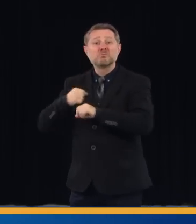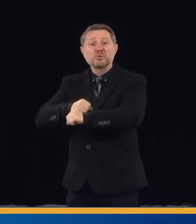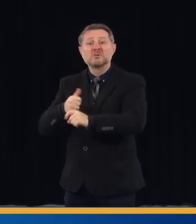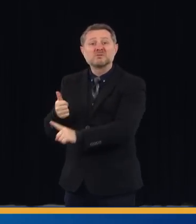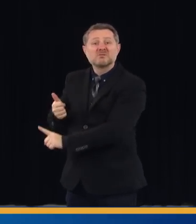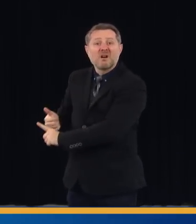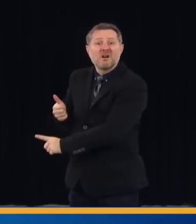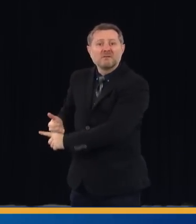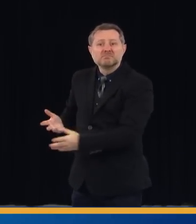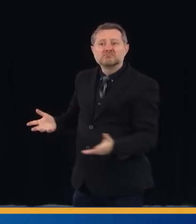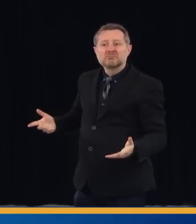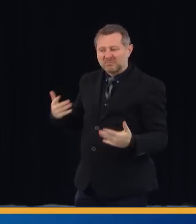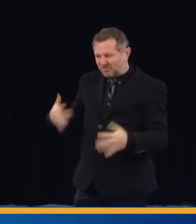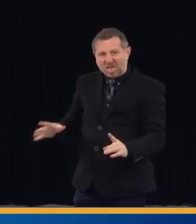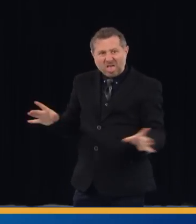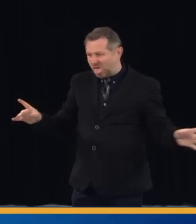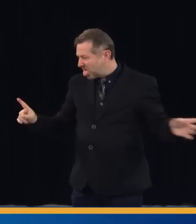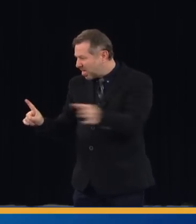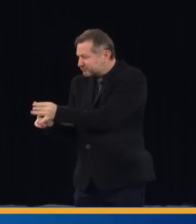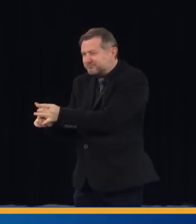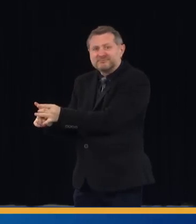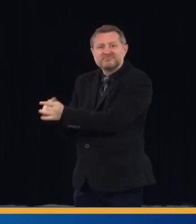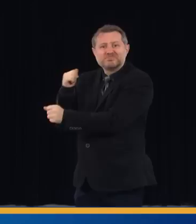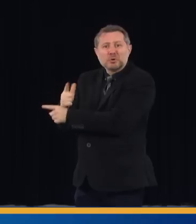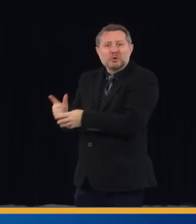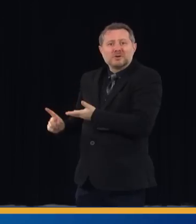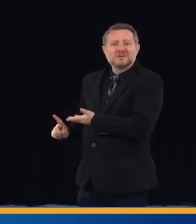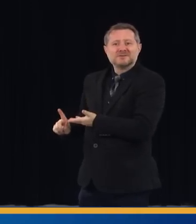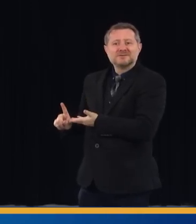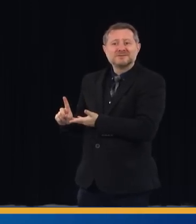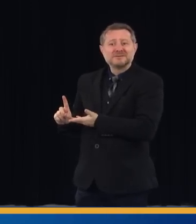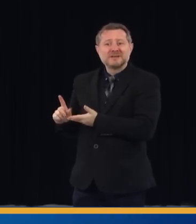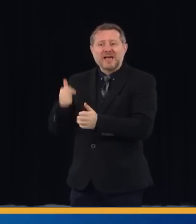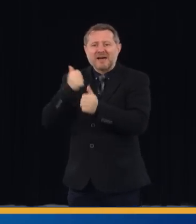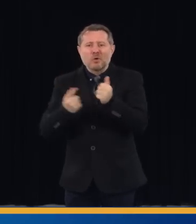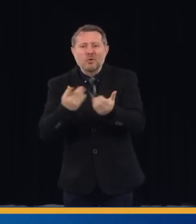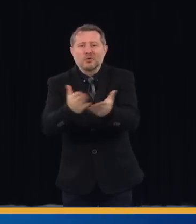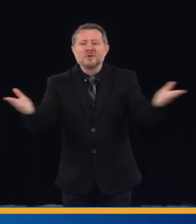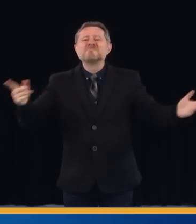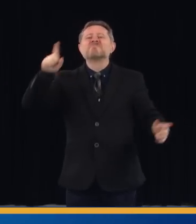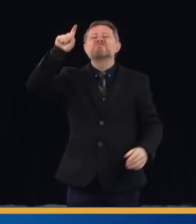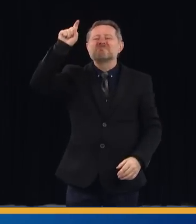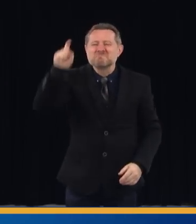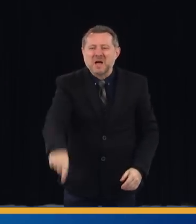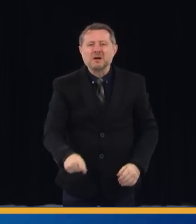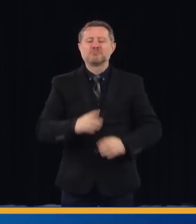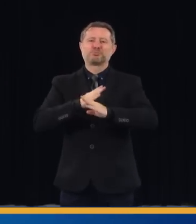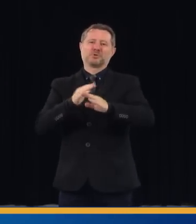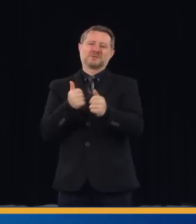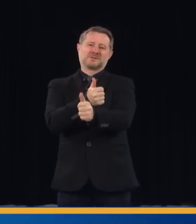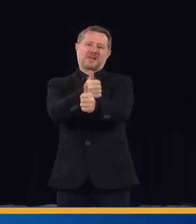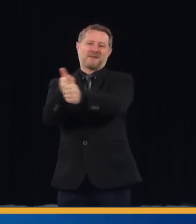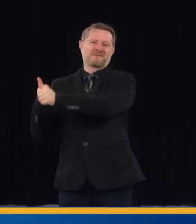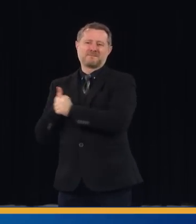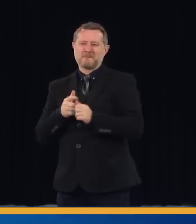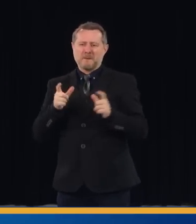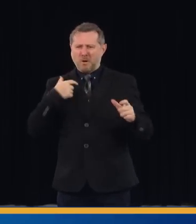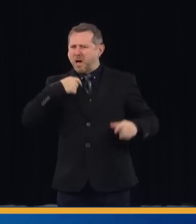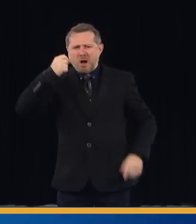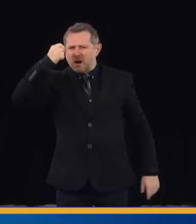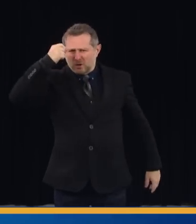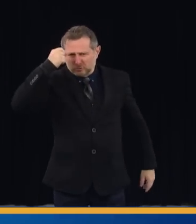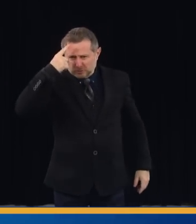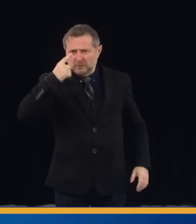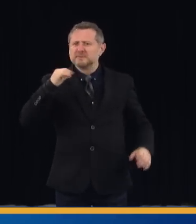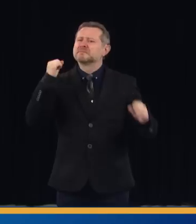So anyone can get it, and everyone has to be protected. I understand the data. I